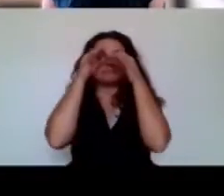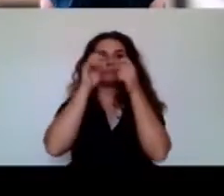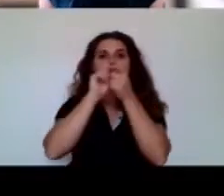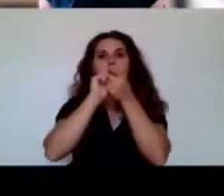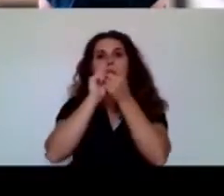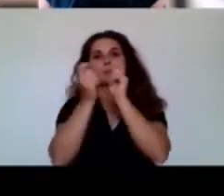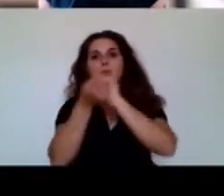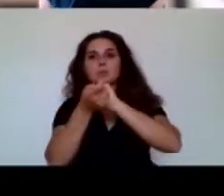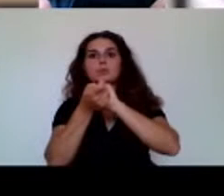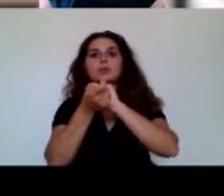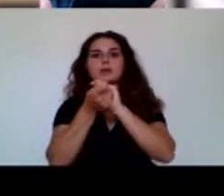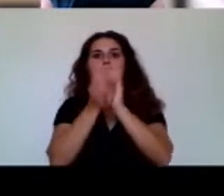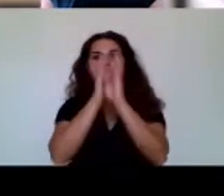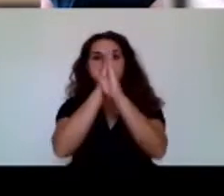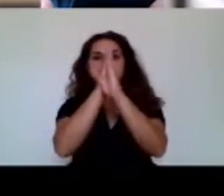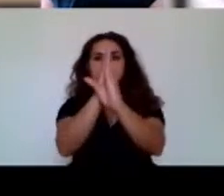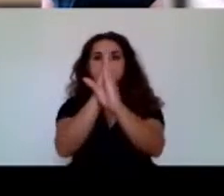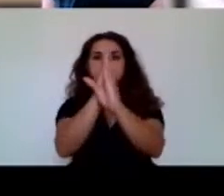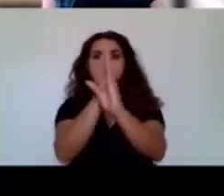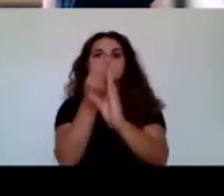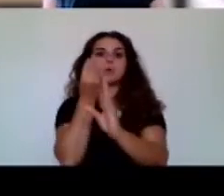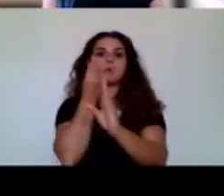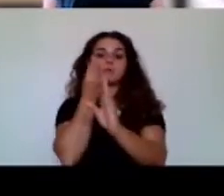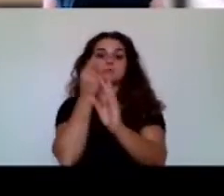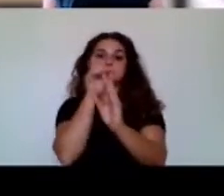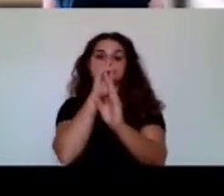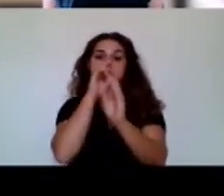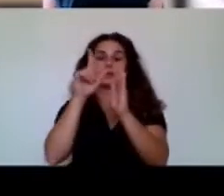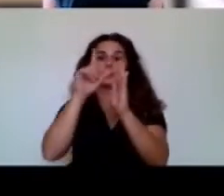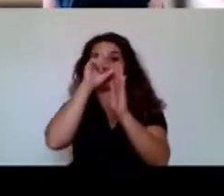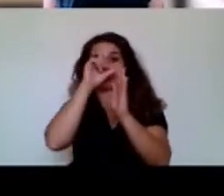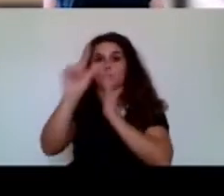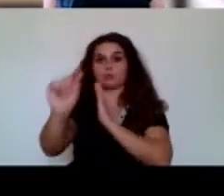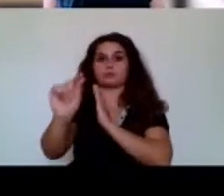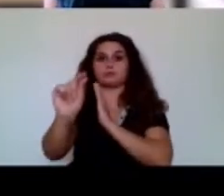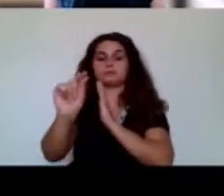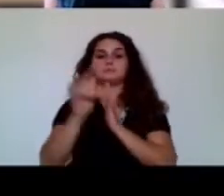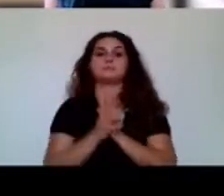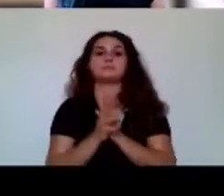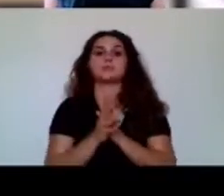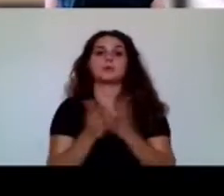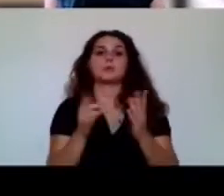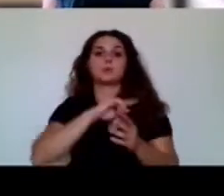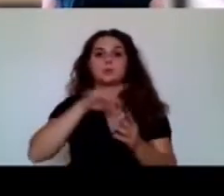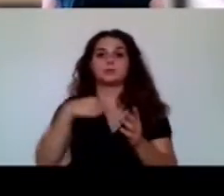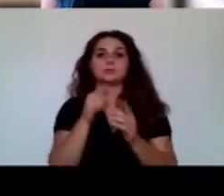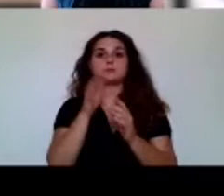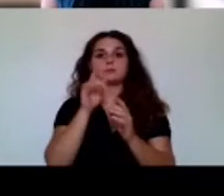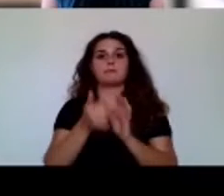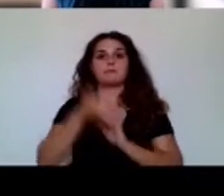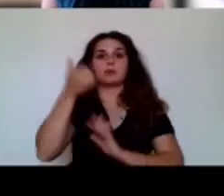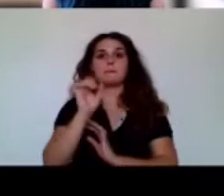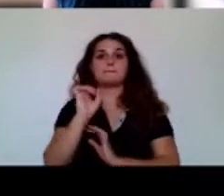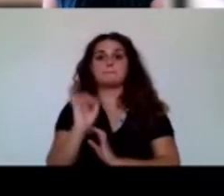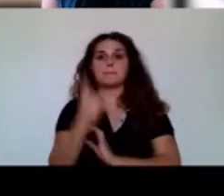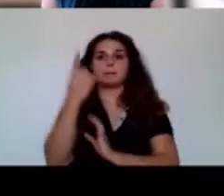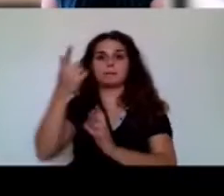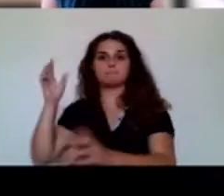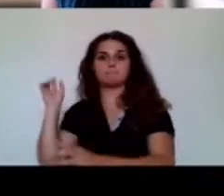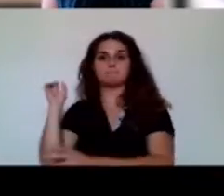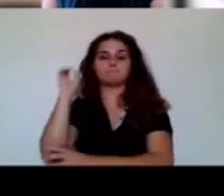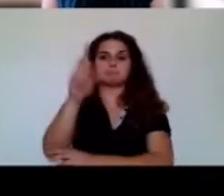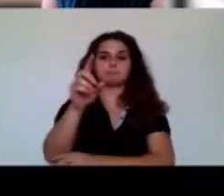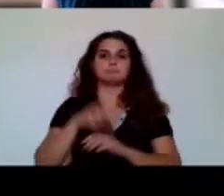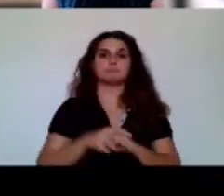horizontal shift in his vision, we're measuring how far off of the target he is horizontally. So we look at the first few throws before he puts the